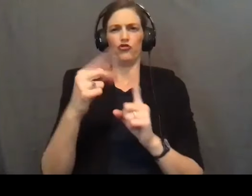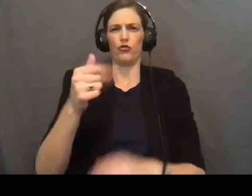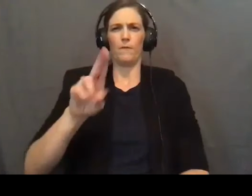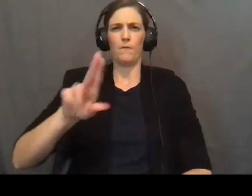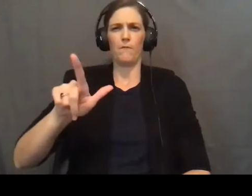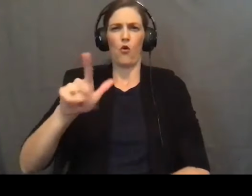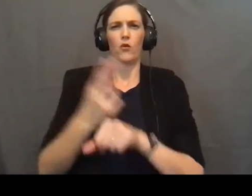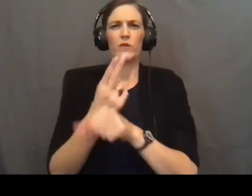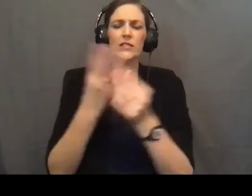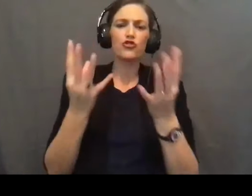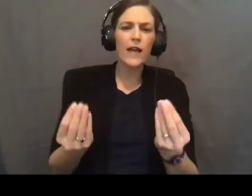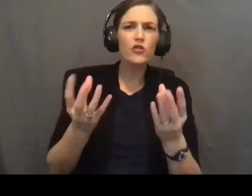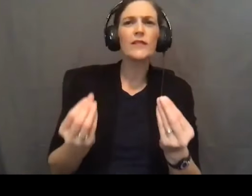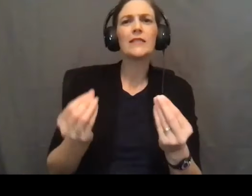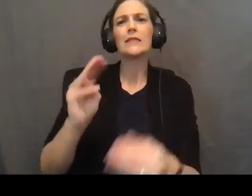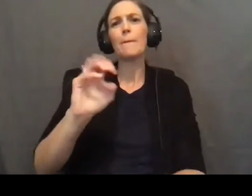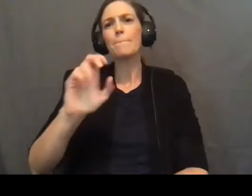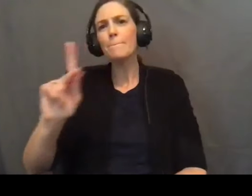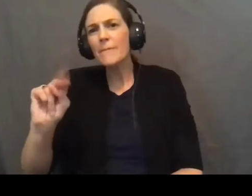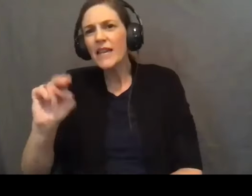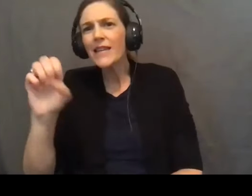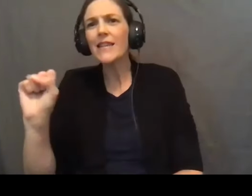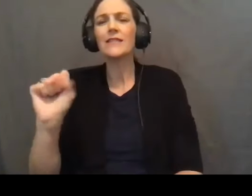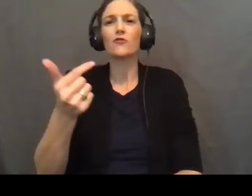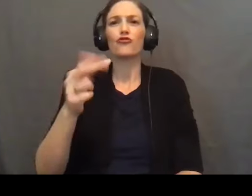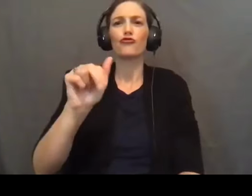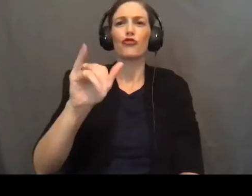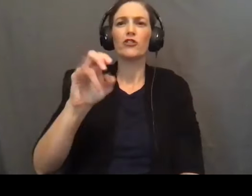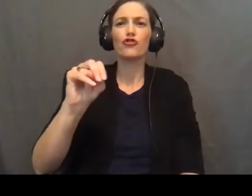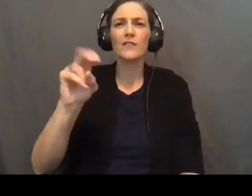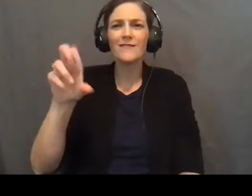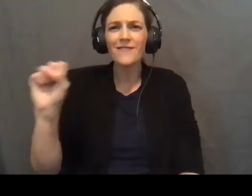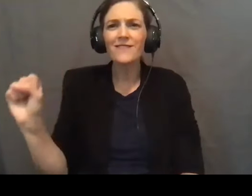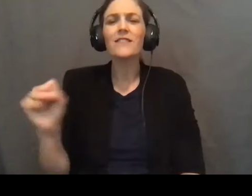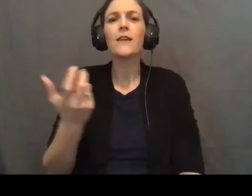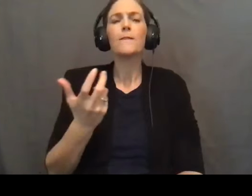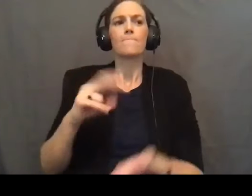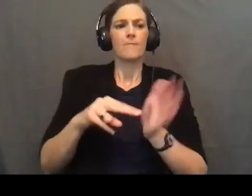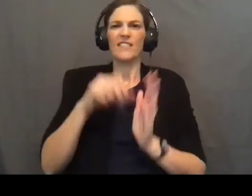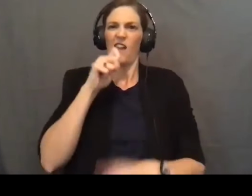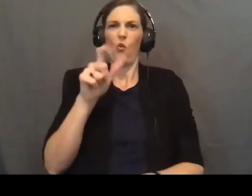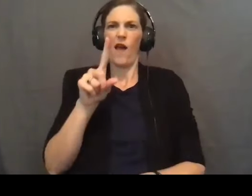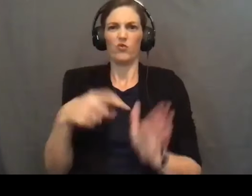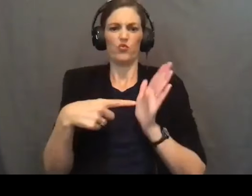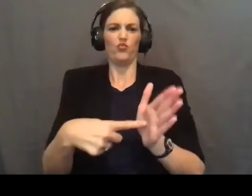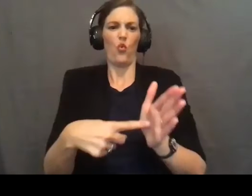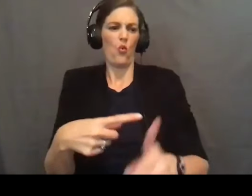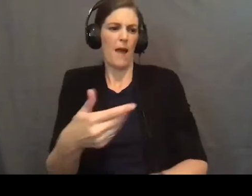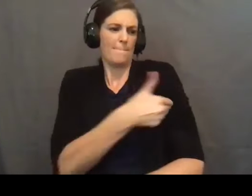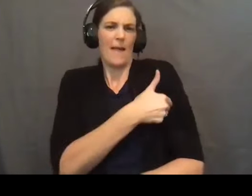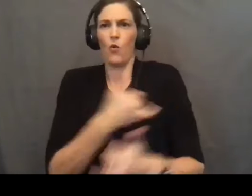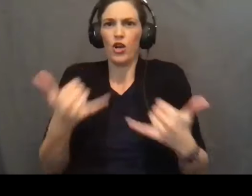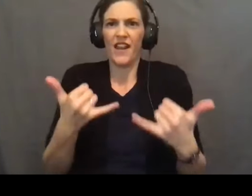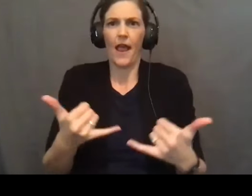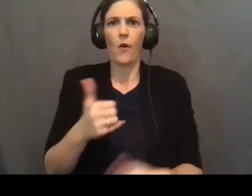gentleness or meekness or graciousness has this idea of, I don't have to exert my power now. I don't have to, to